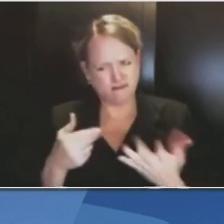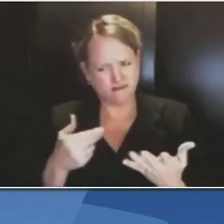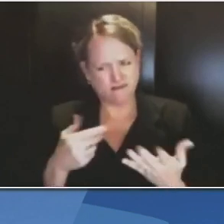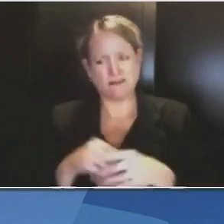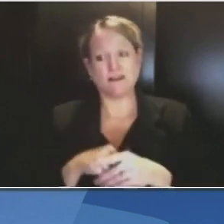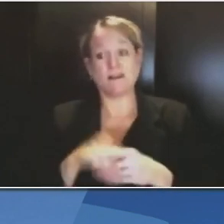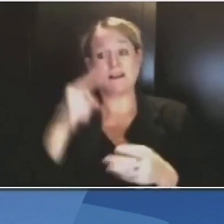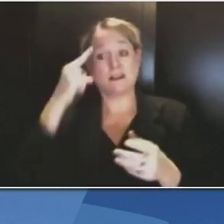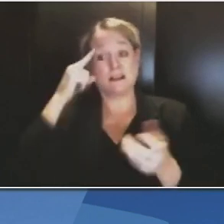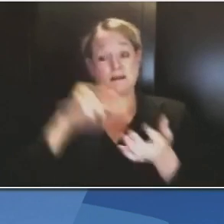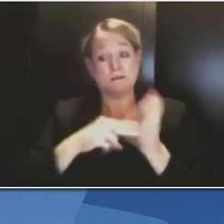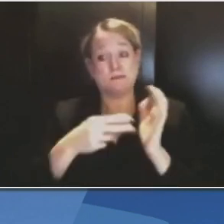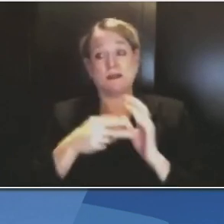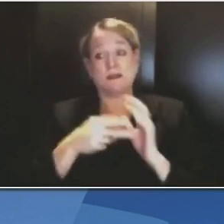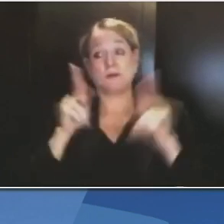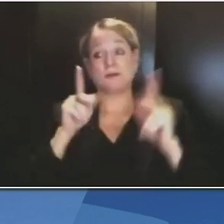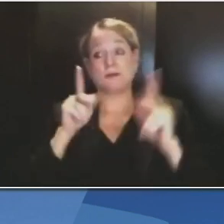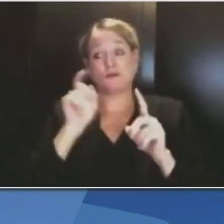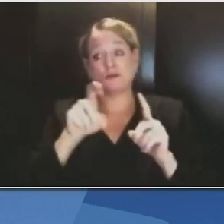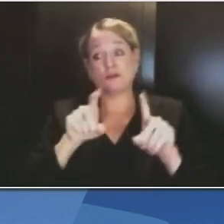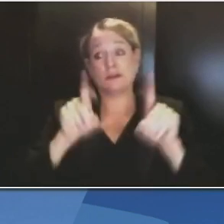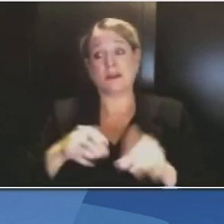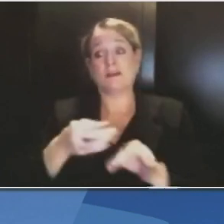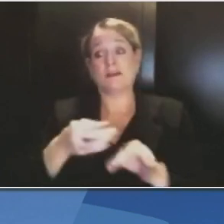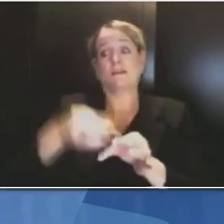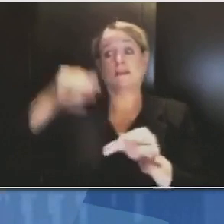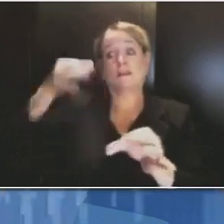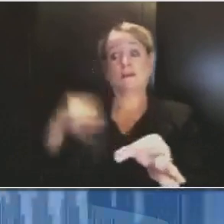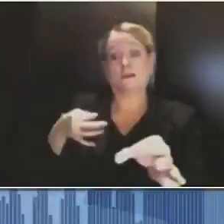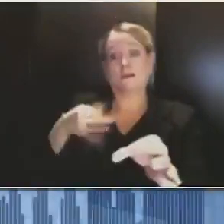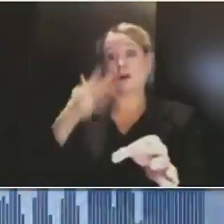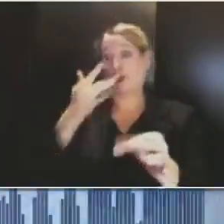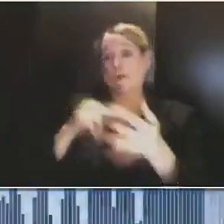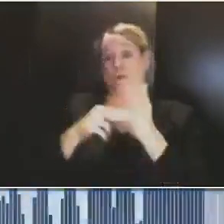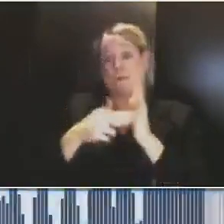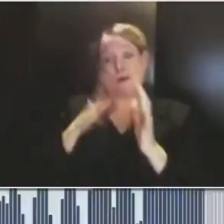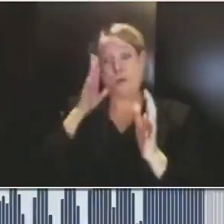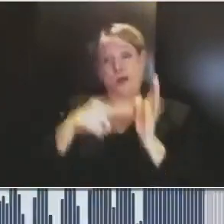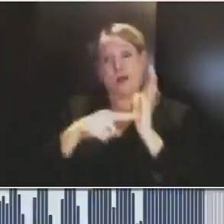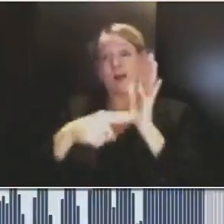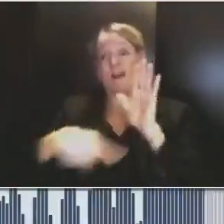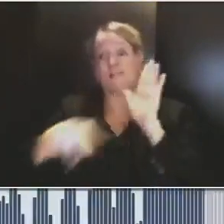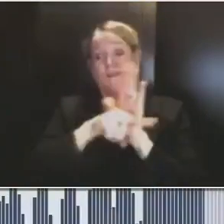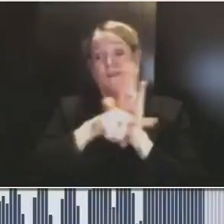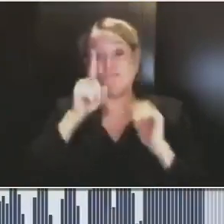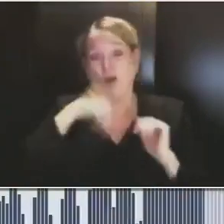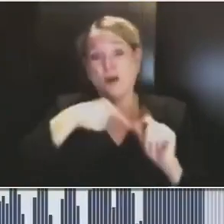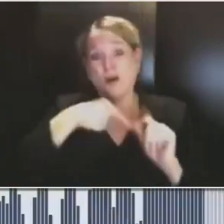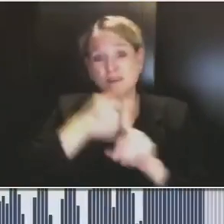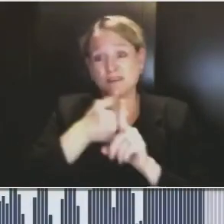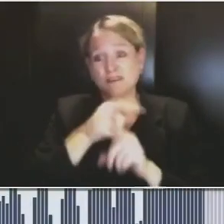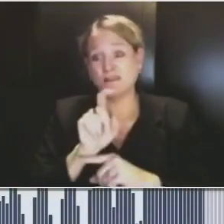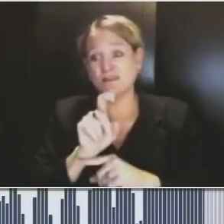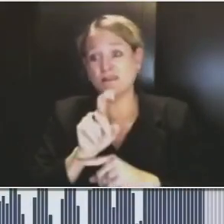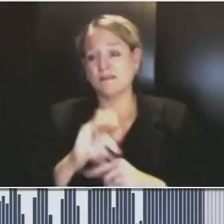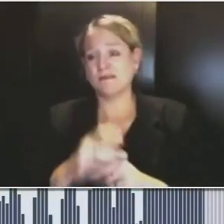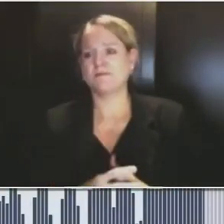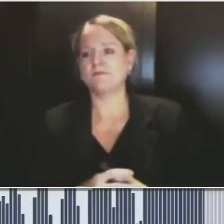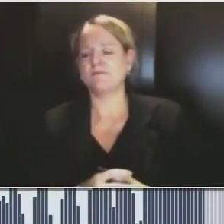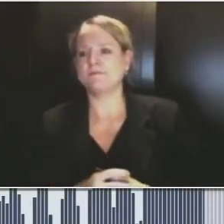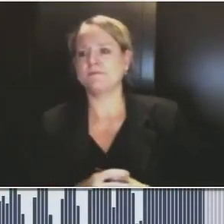Sure. There's a few reasons why test results might be different. So the amount of virus